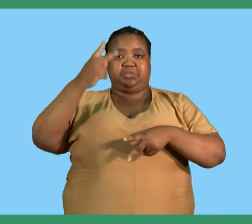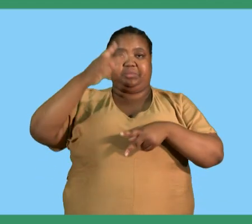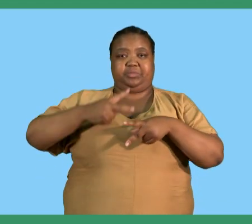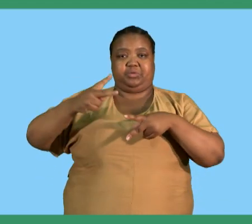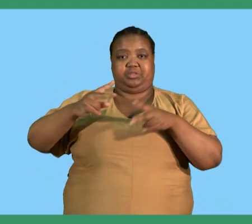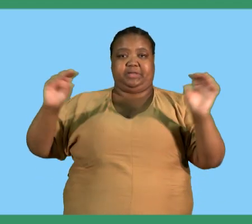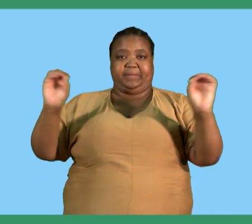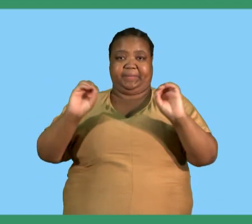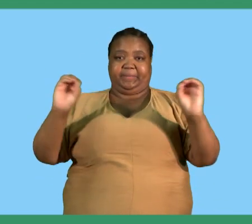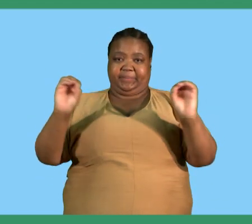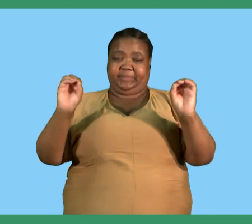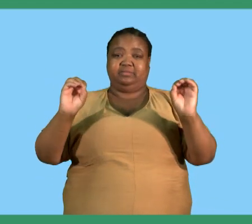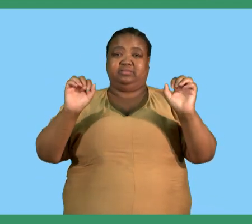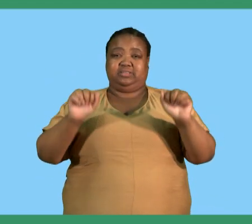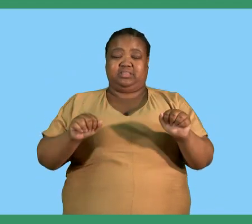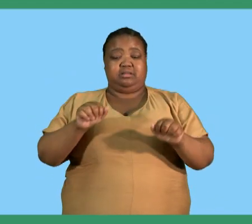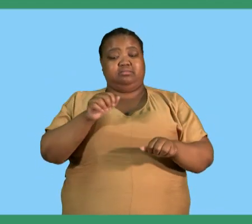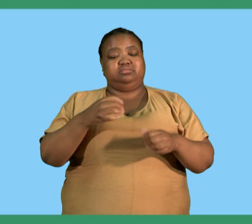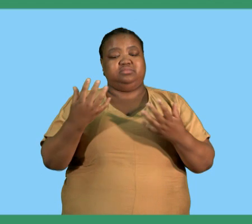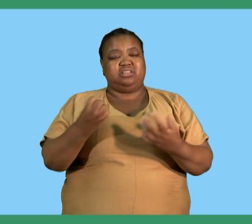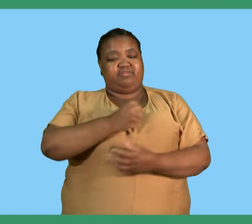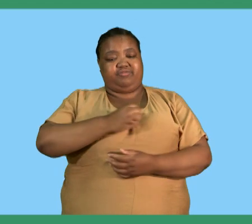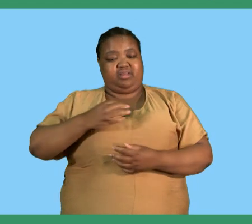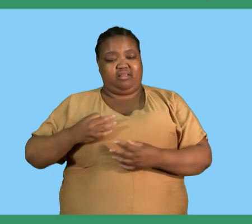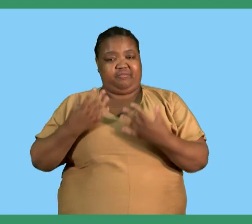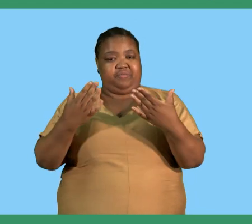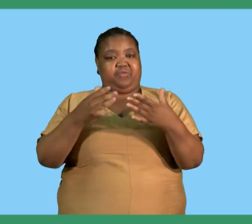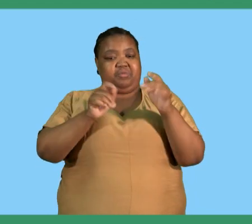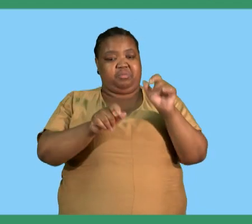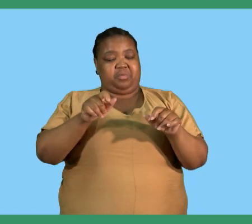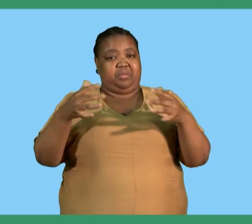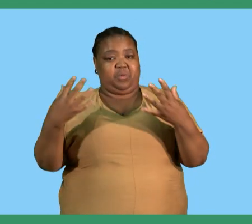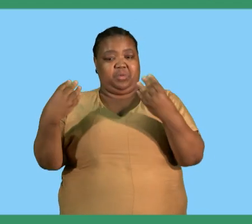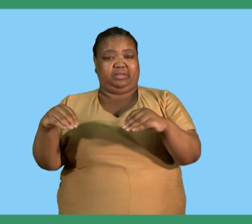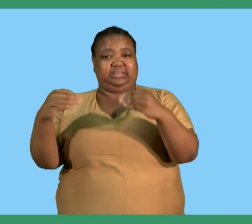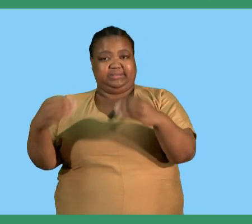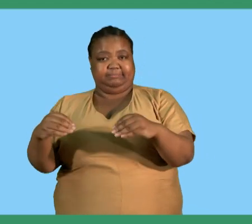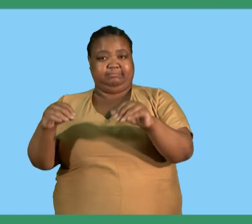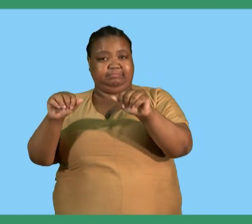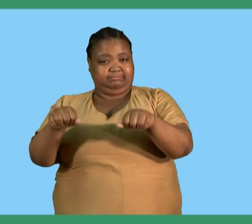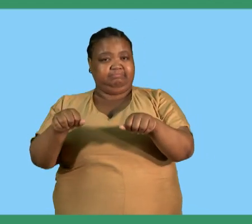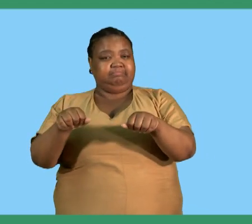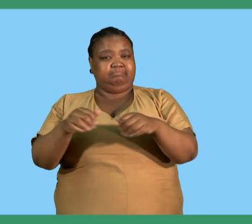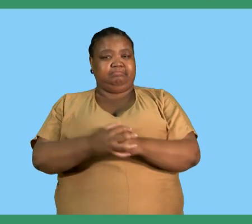Unprofessional practices, when people or the business do not act within